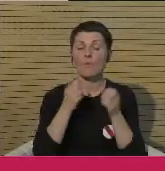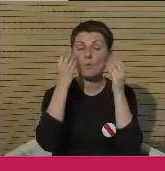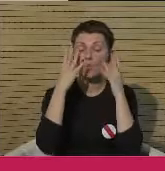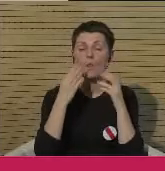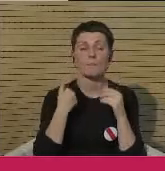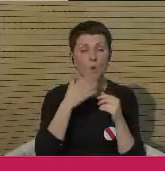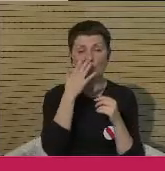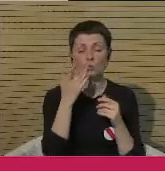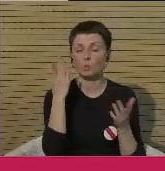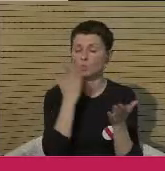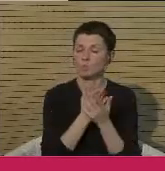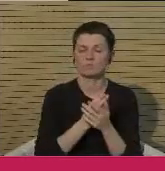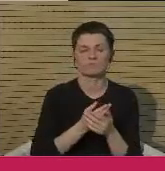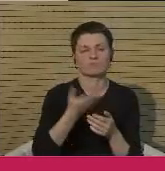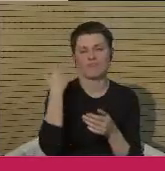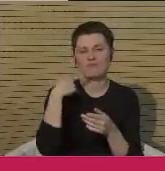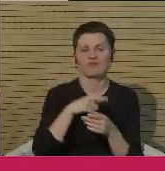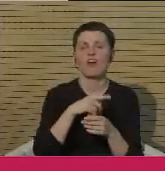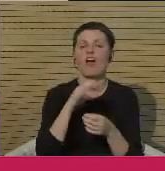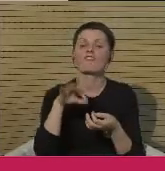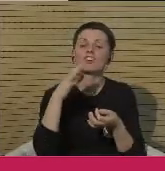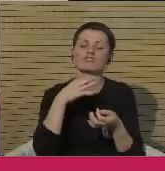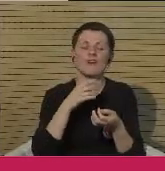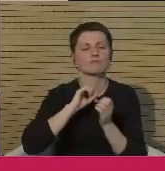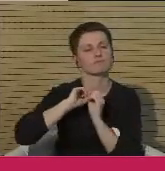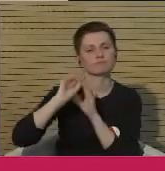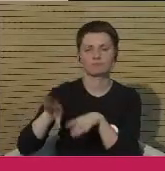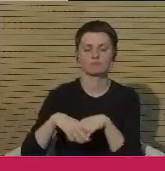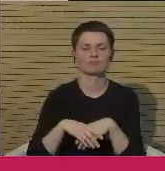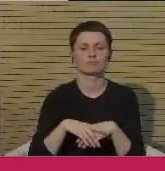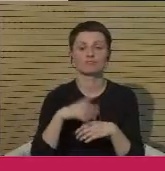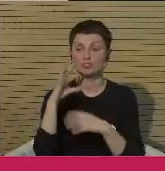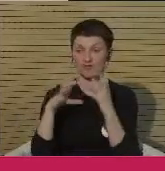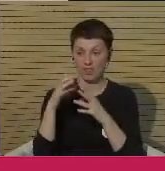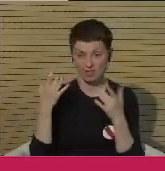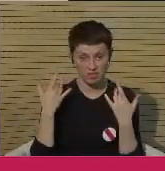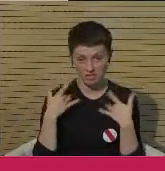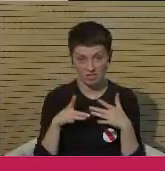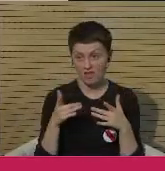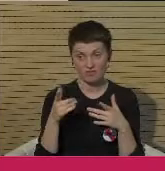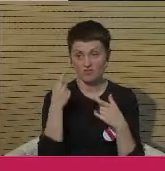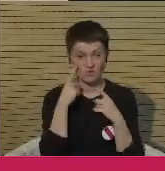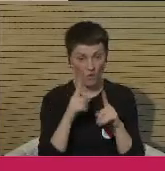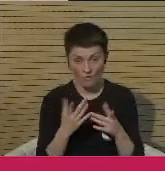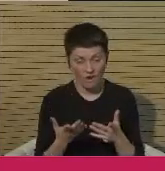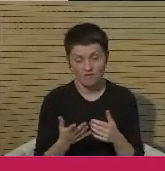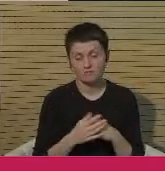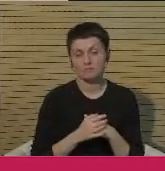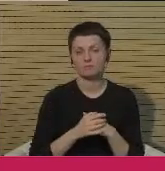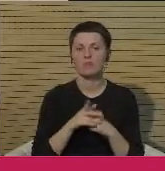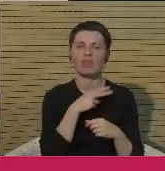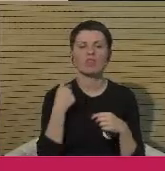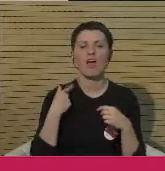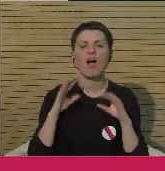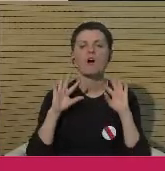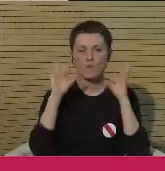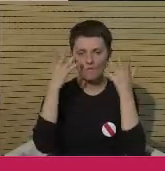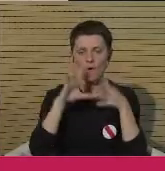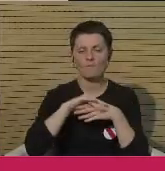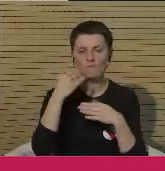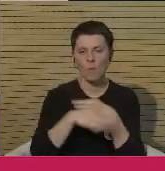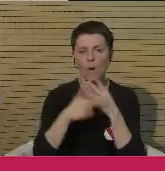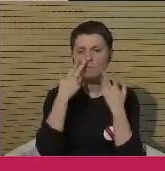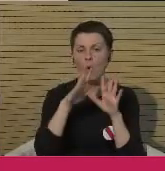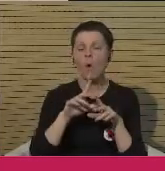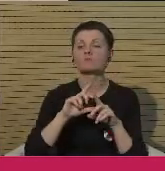winning and positing itself for the good side of history. So the world